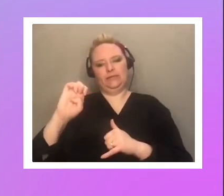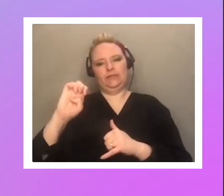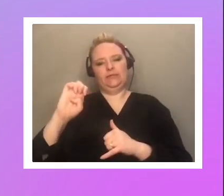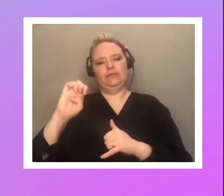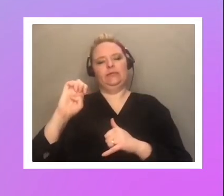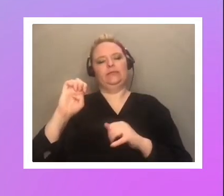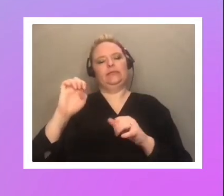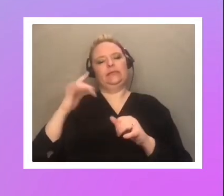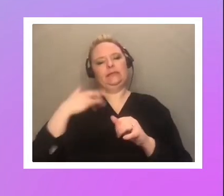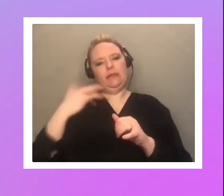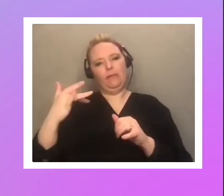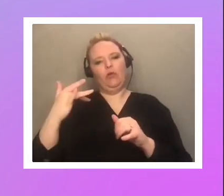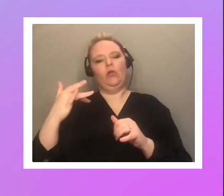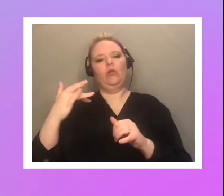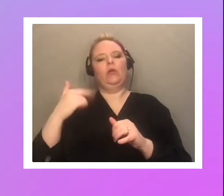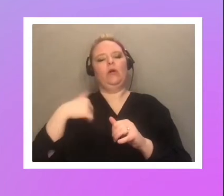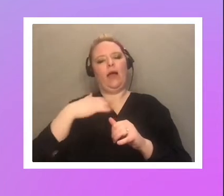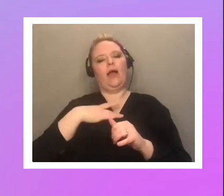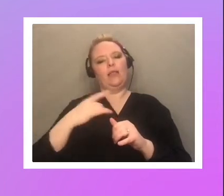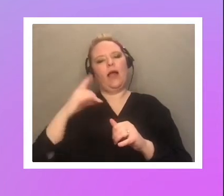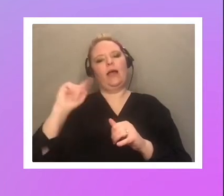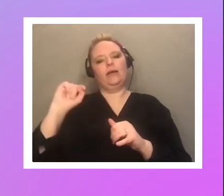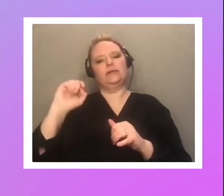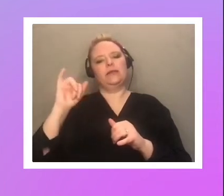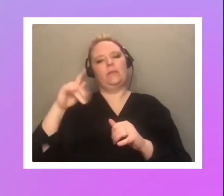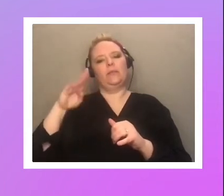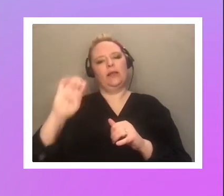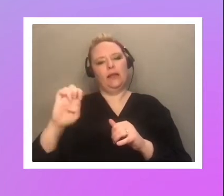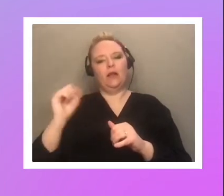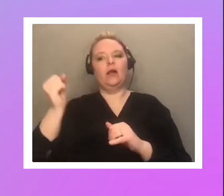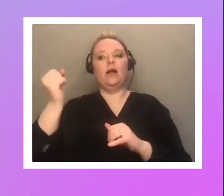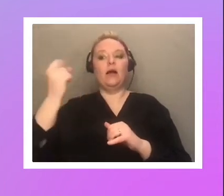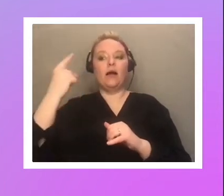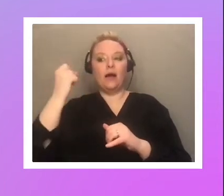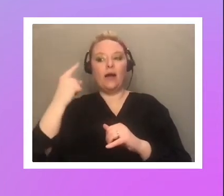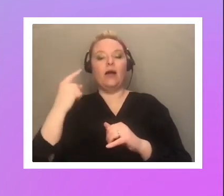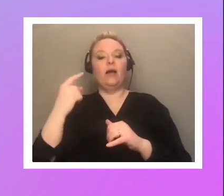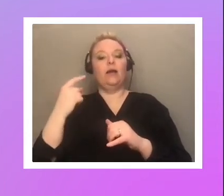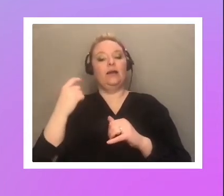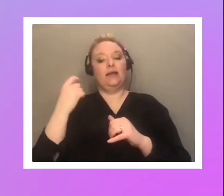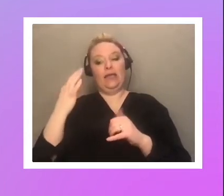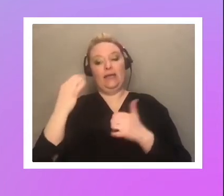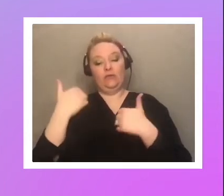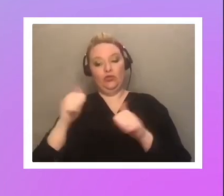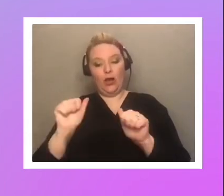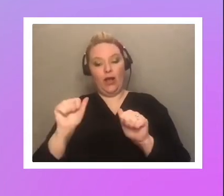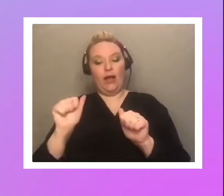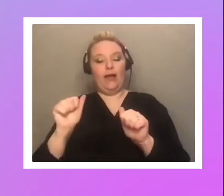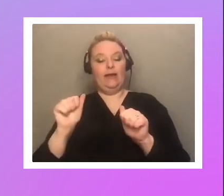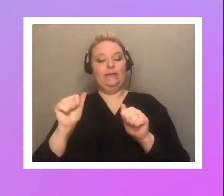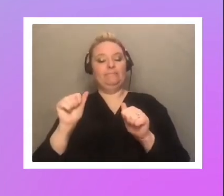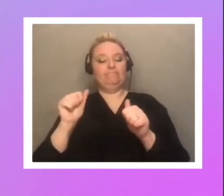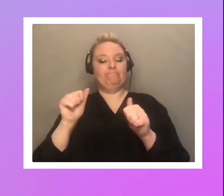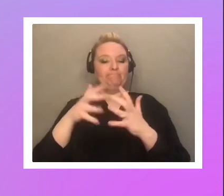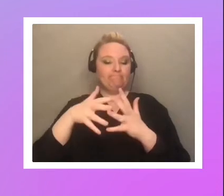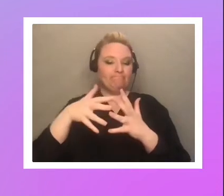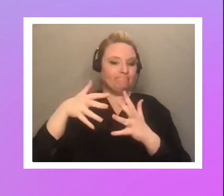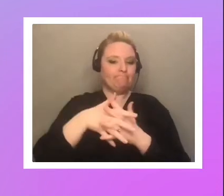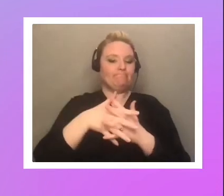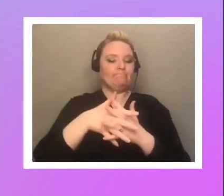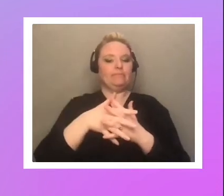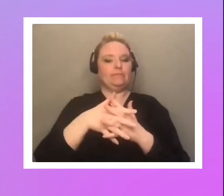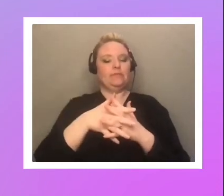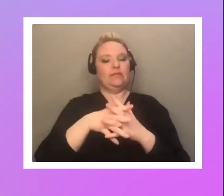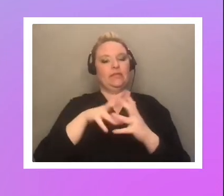a templatized girl, but let me tell you, when you try to pour in content into